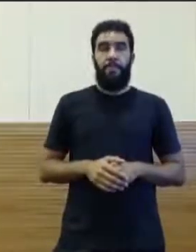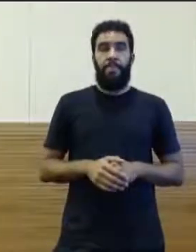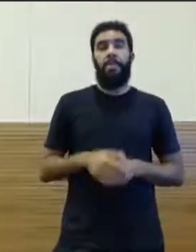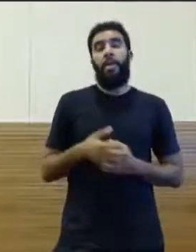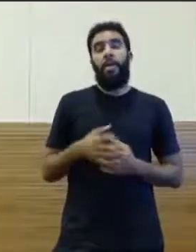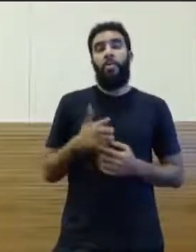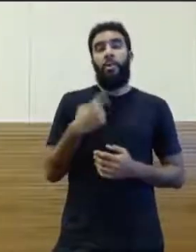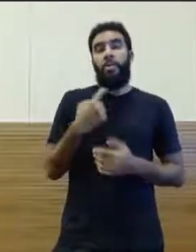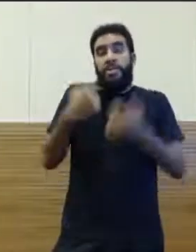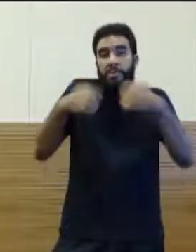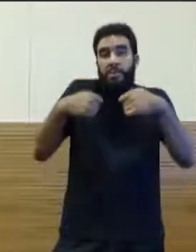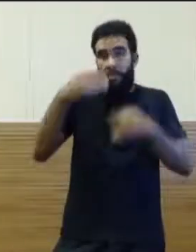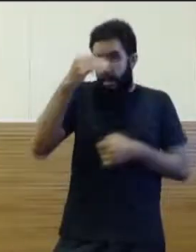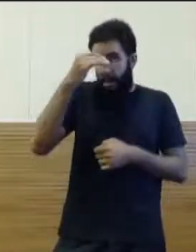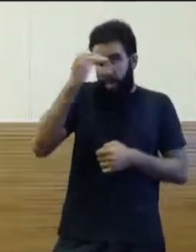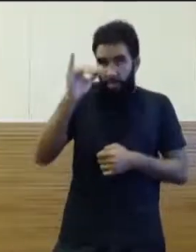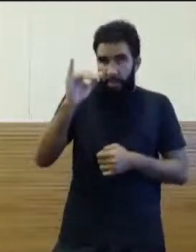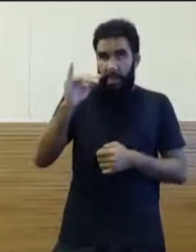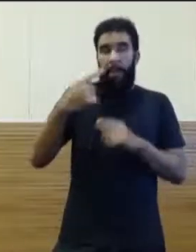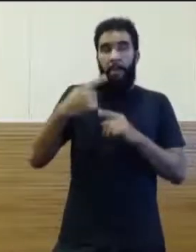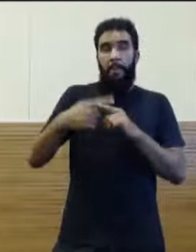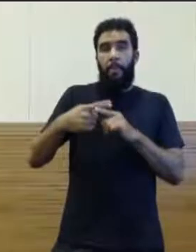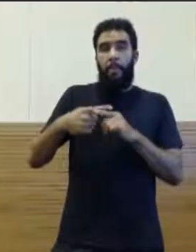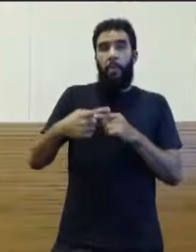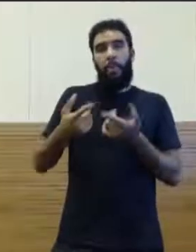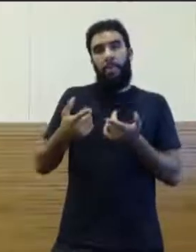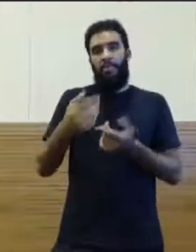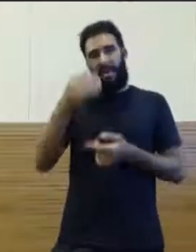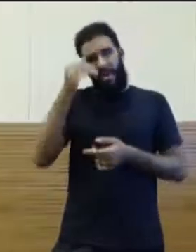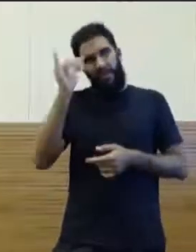of what we should avoid